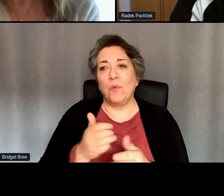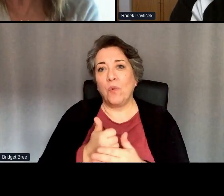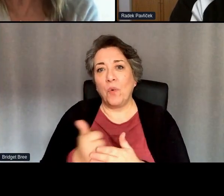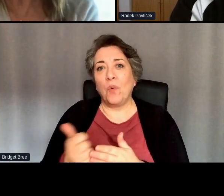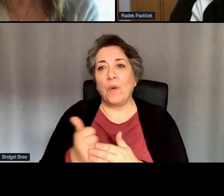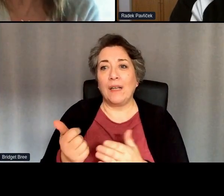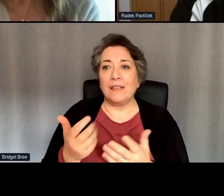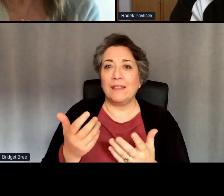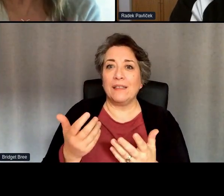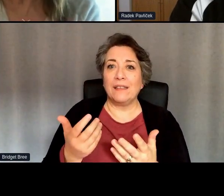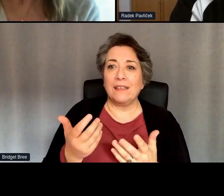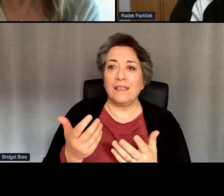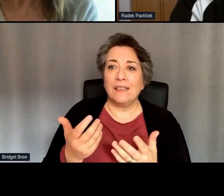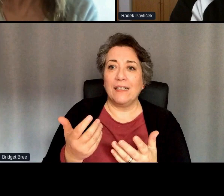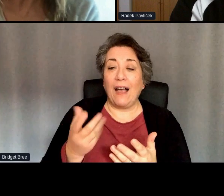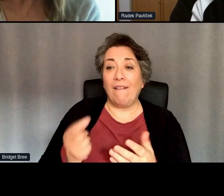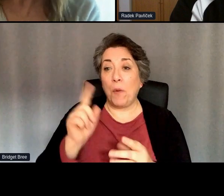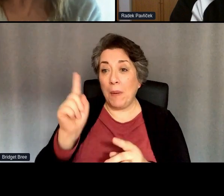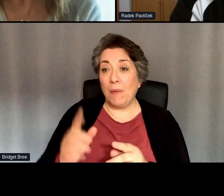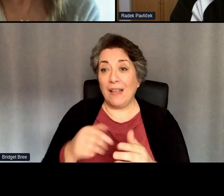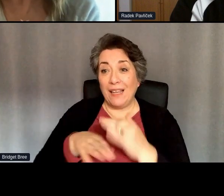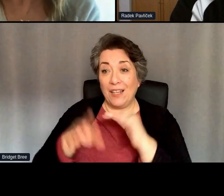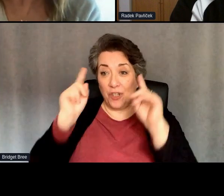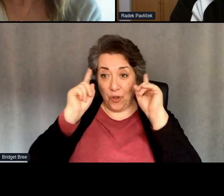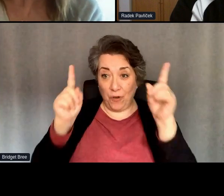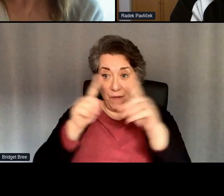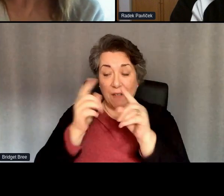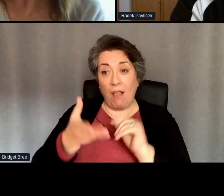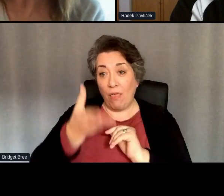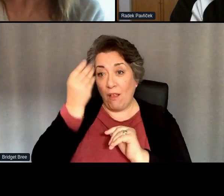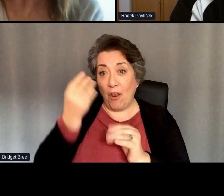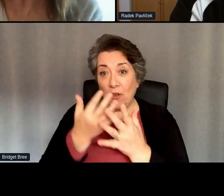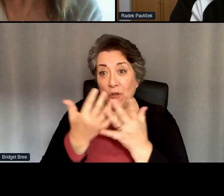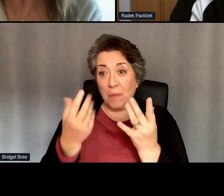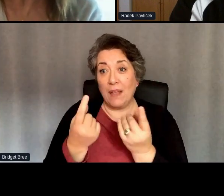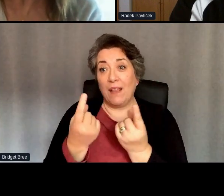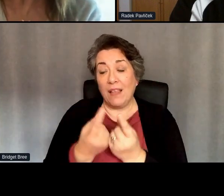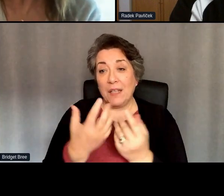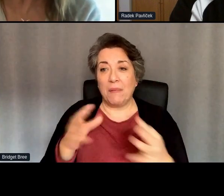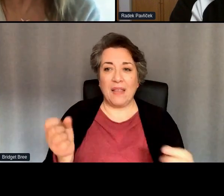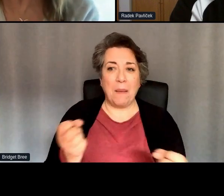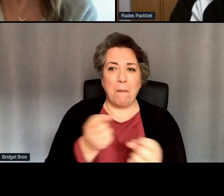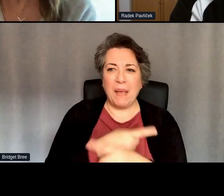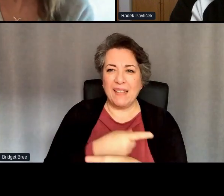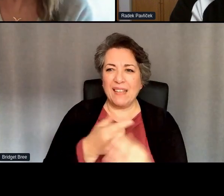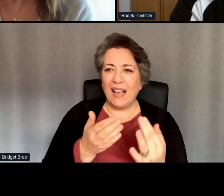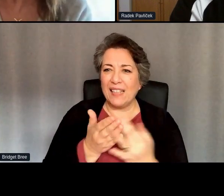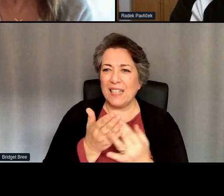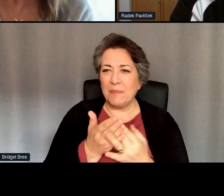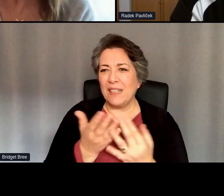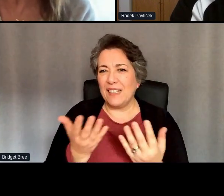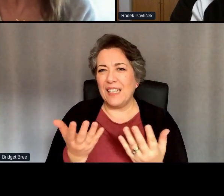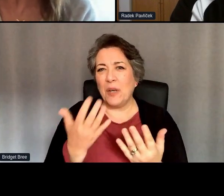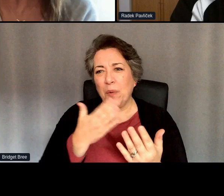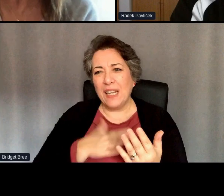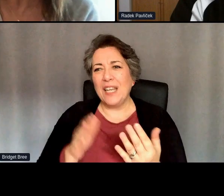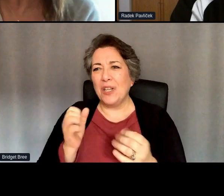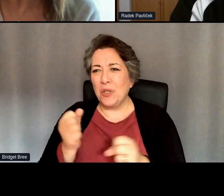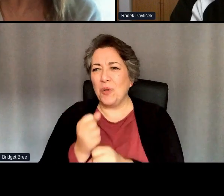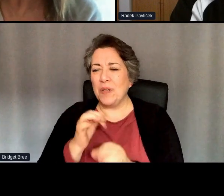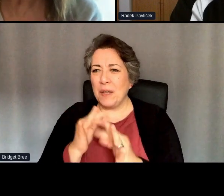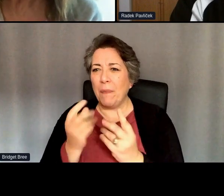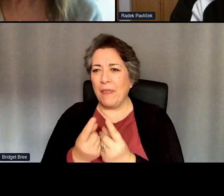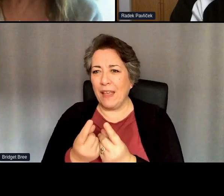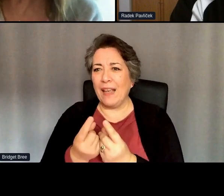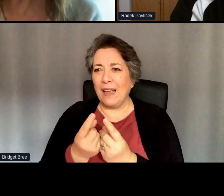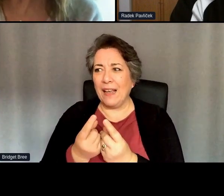lot like web professionals, but the vast majority of them still miss out on accessibility, and we need to do something as a community. We need to do something about that.